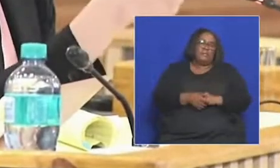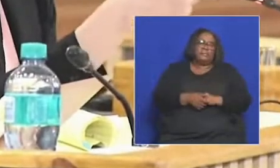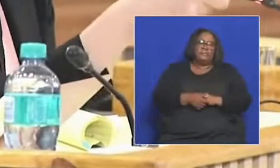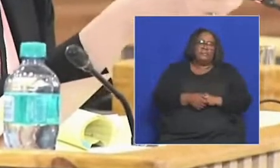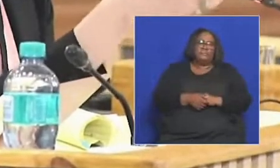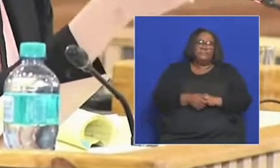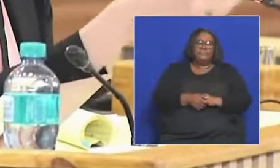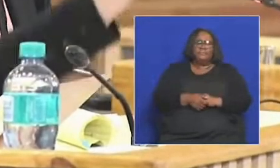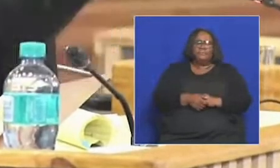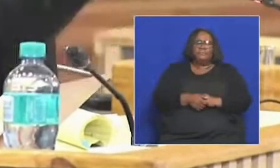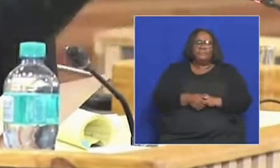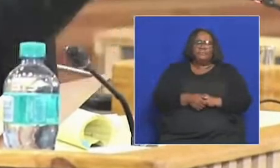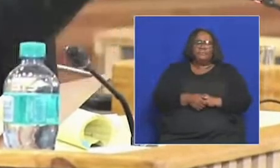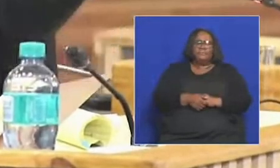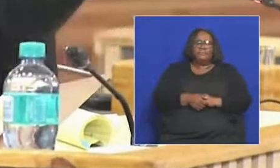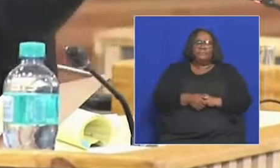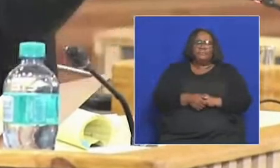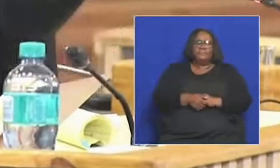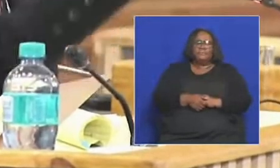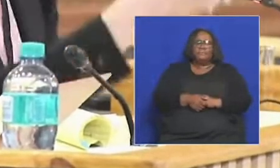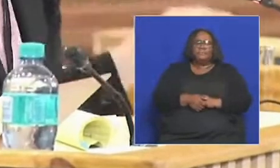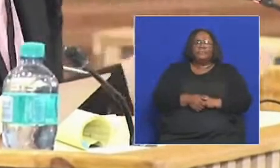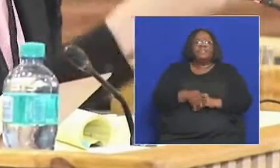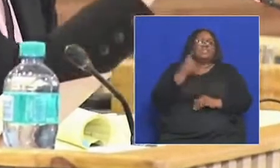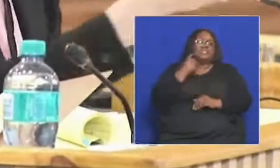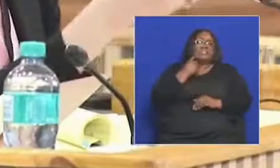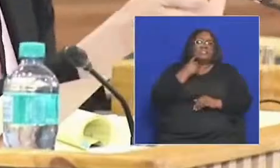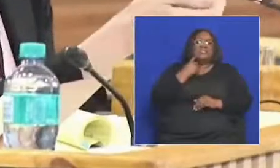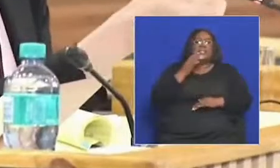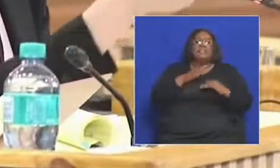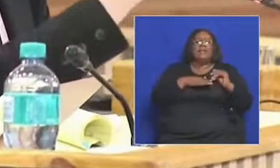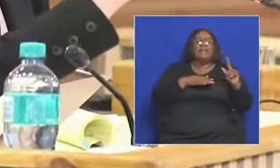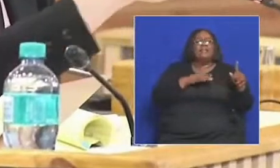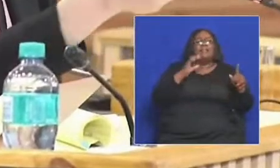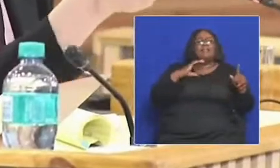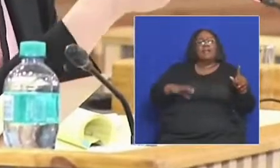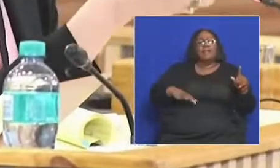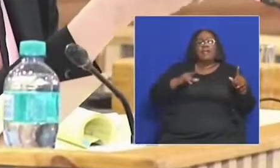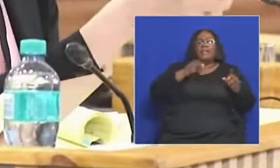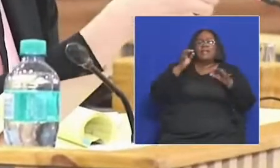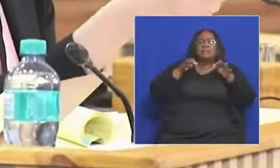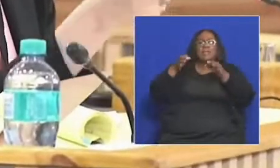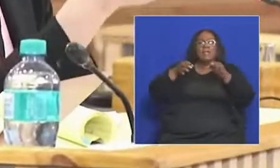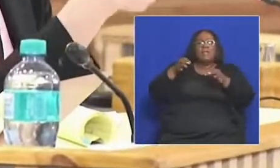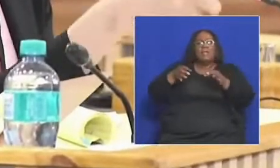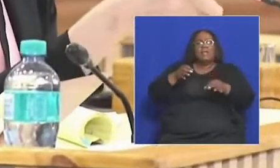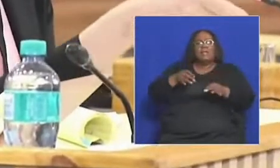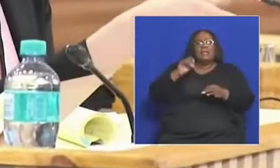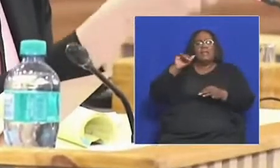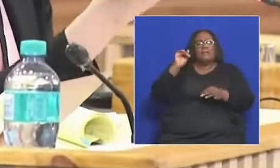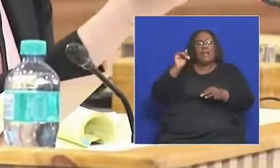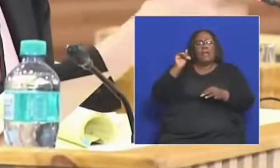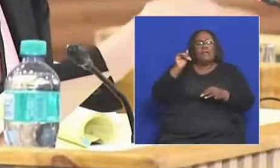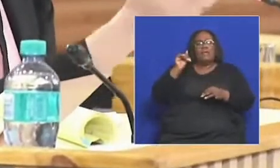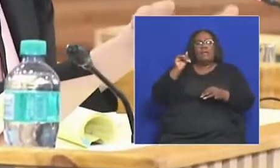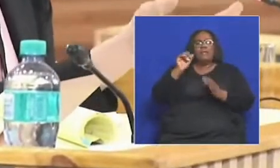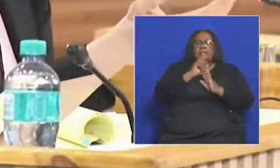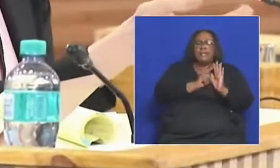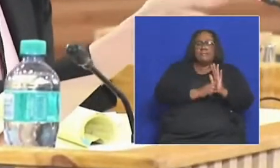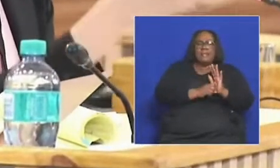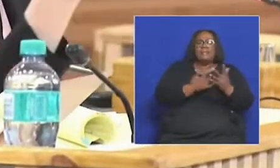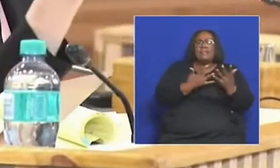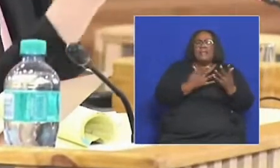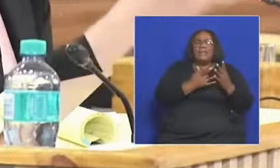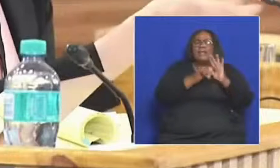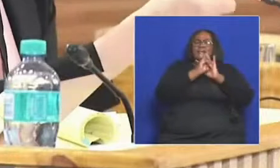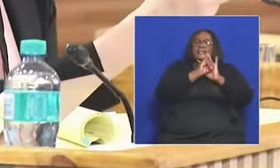it's easy then for the client to go through the various bank statements and possible then identify what he